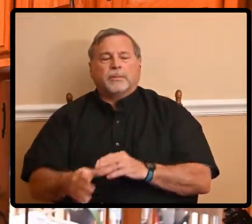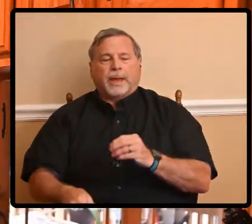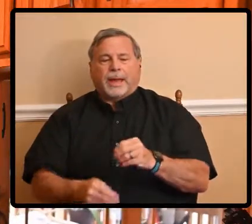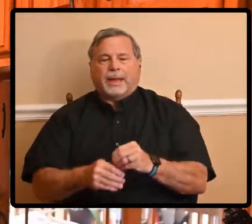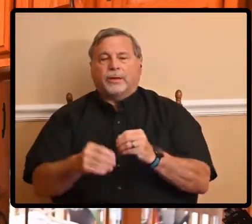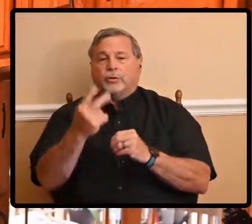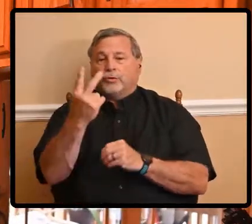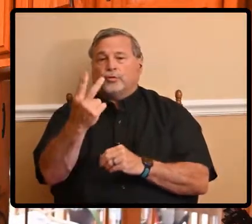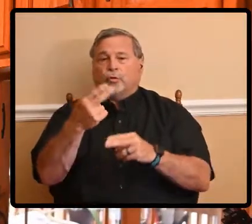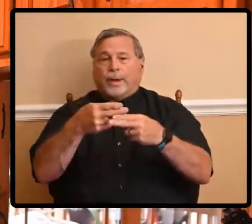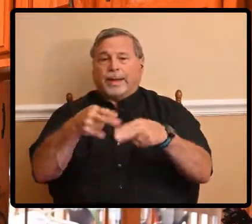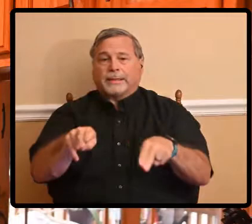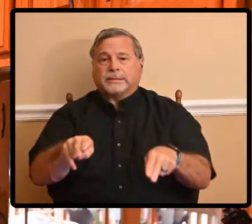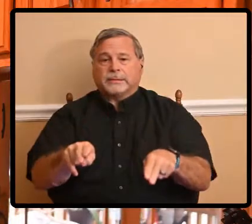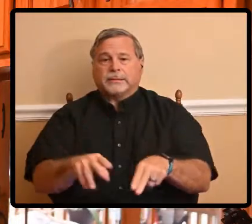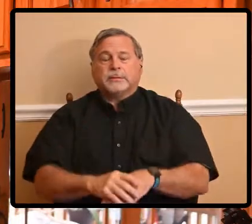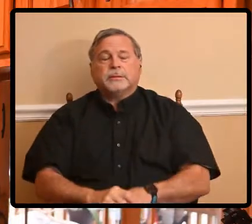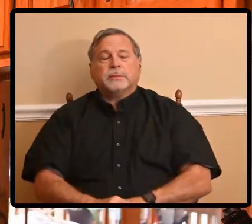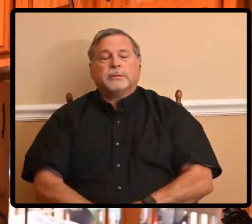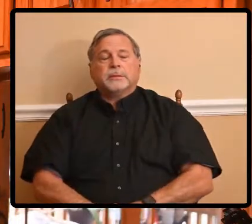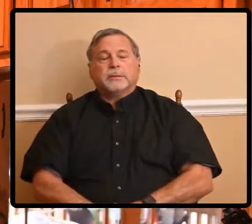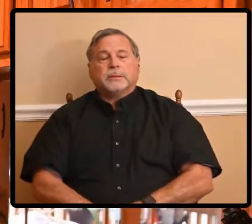I'm going to put in 2 eggs.